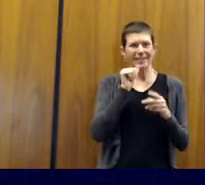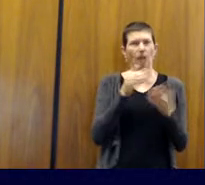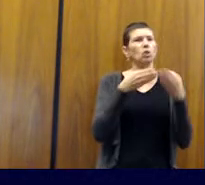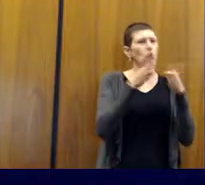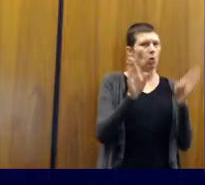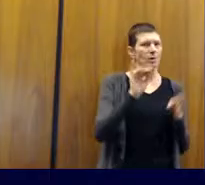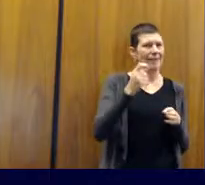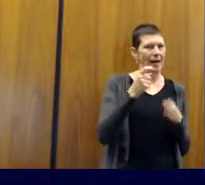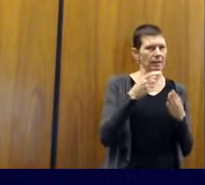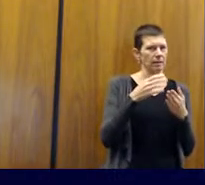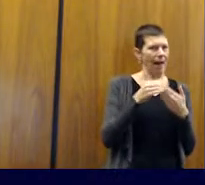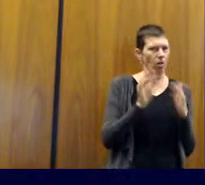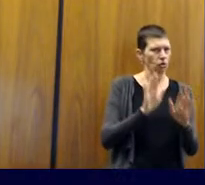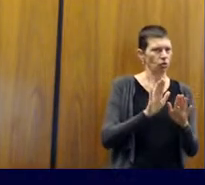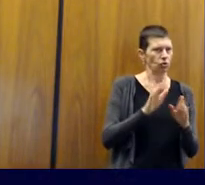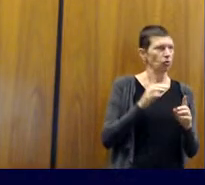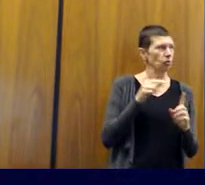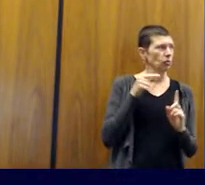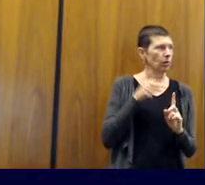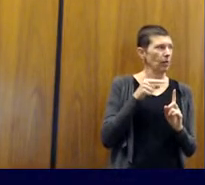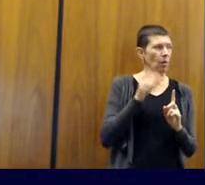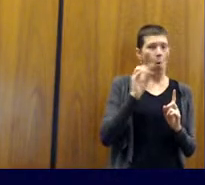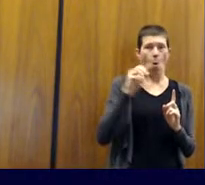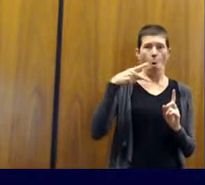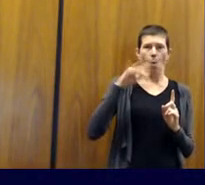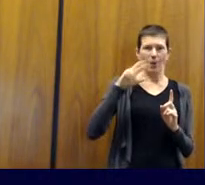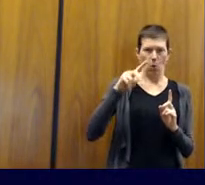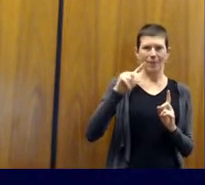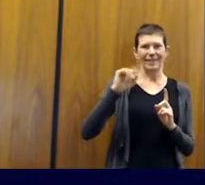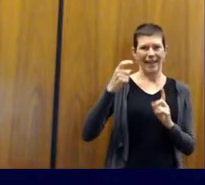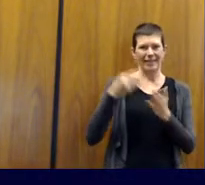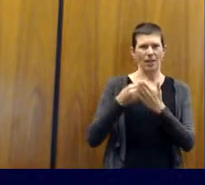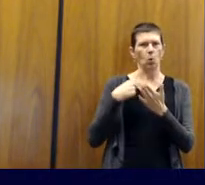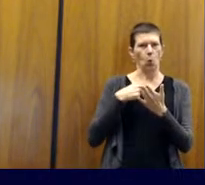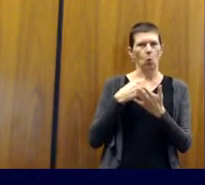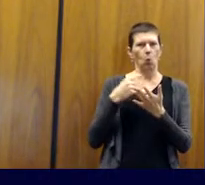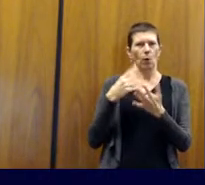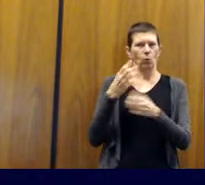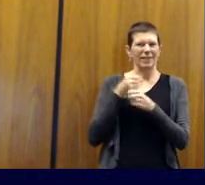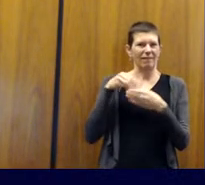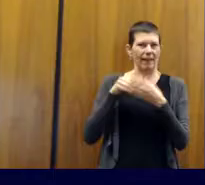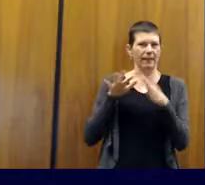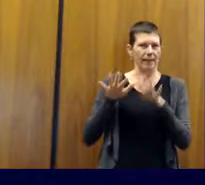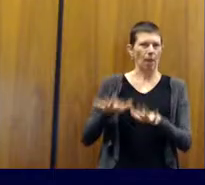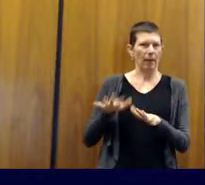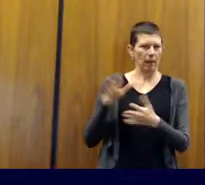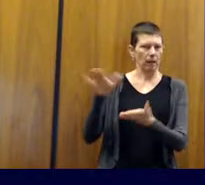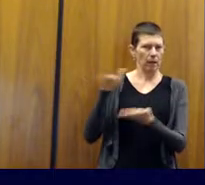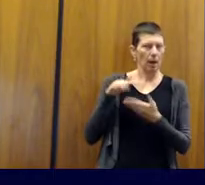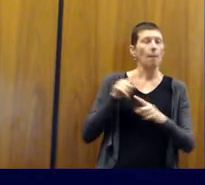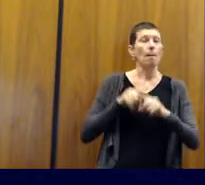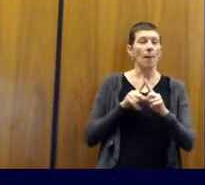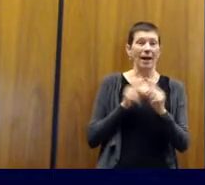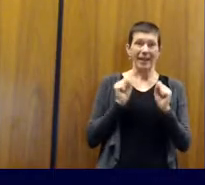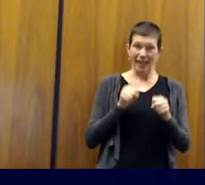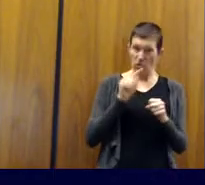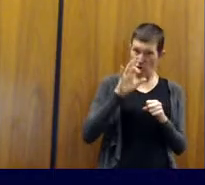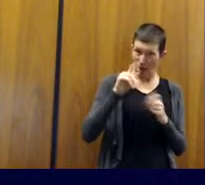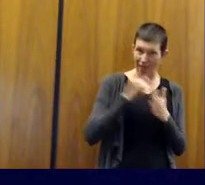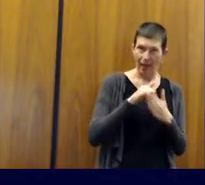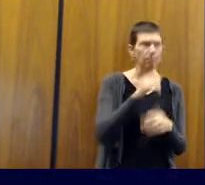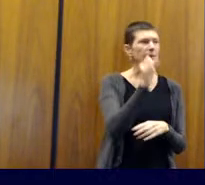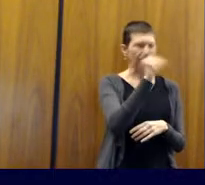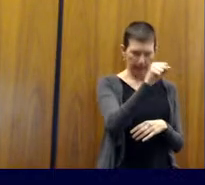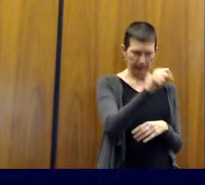dollars, they're opioid tax dollars that we've received in the settlement. But is there a way to track that?